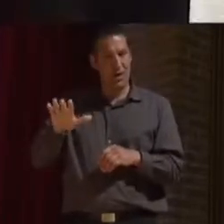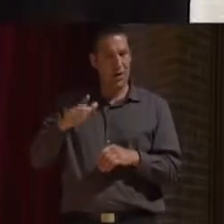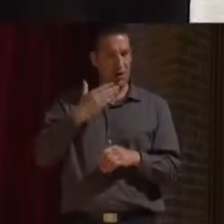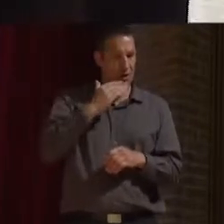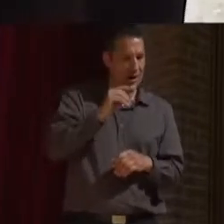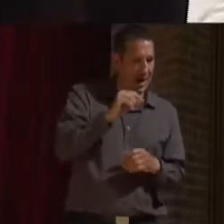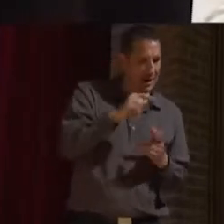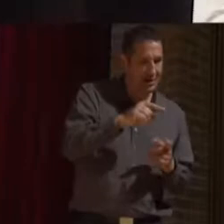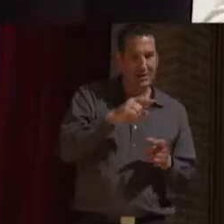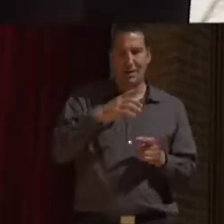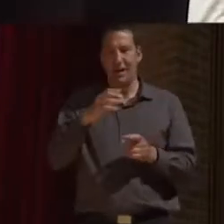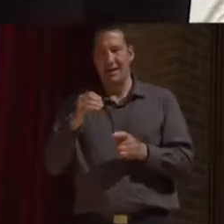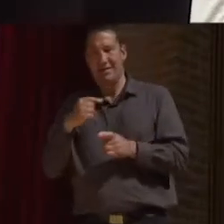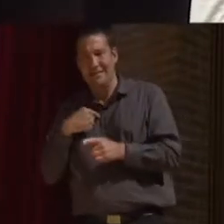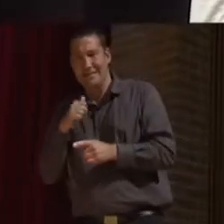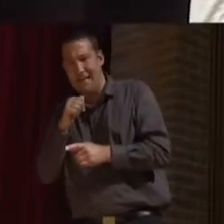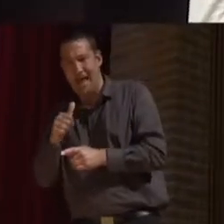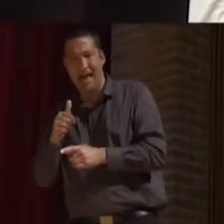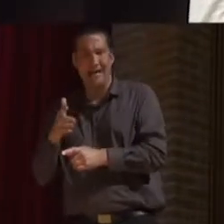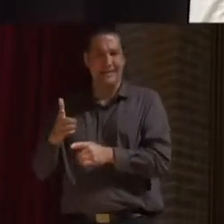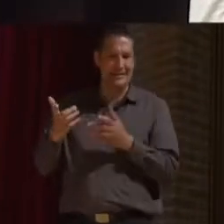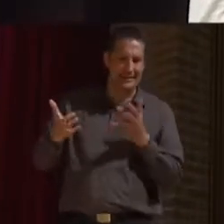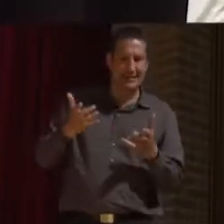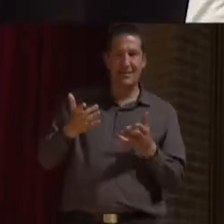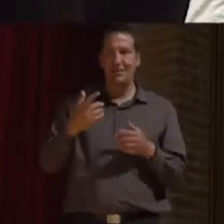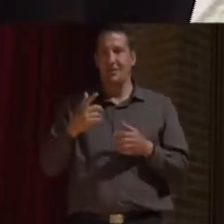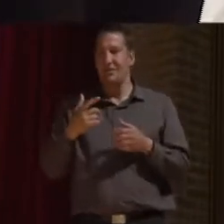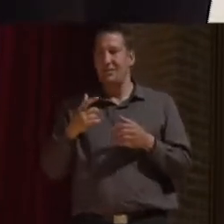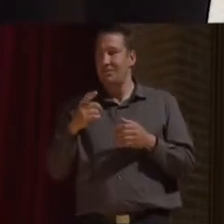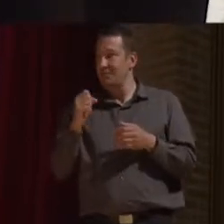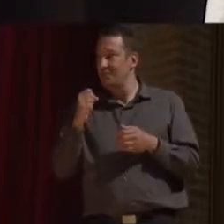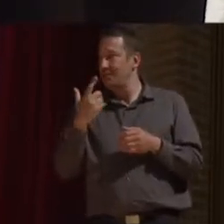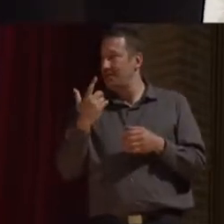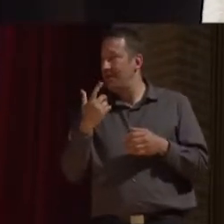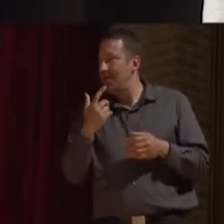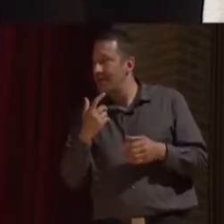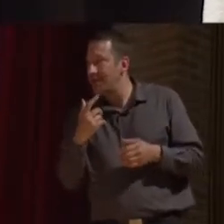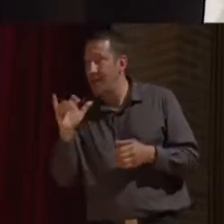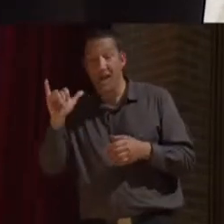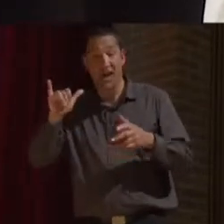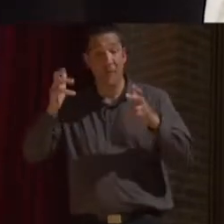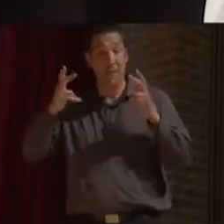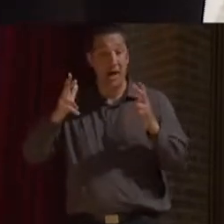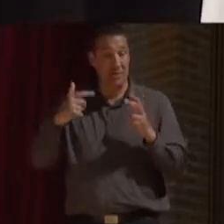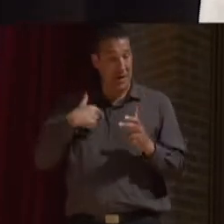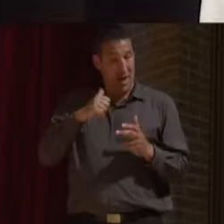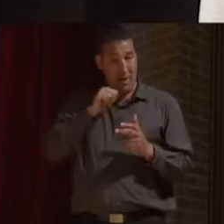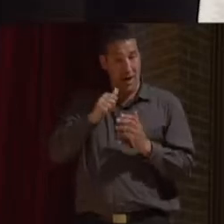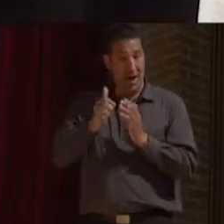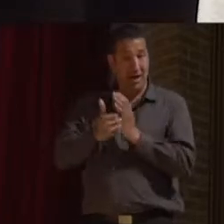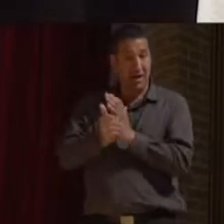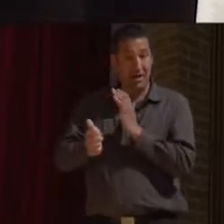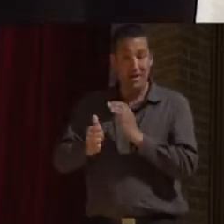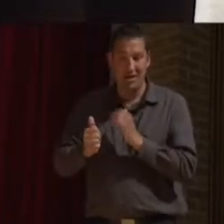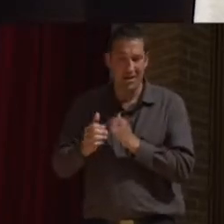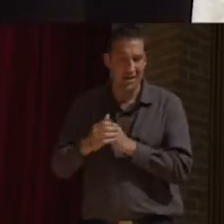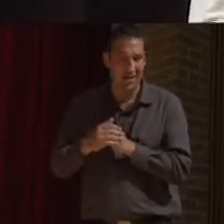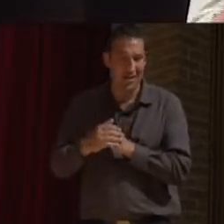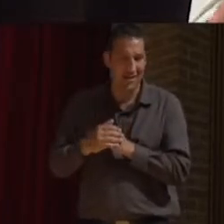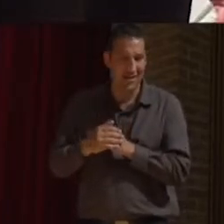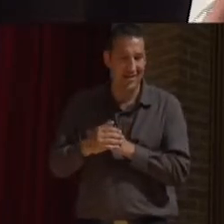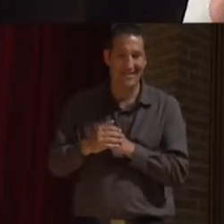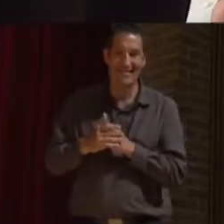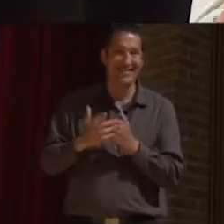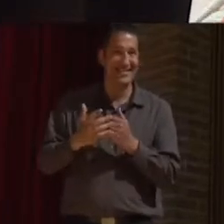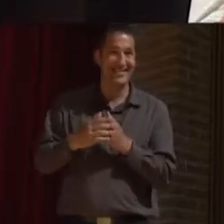are, not because we need to mask all those, but I don't think I'd make a very good basketball player, but I like to think I'm a pretty good speech pathologist. Yes.